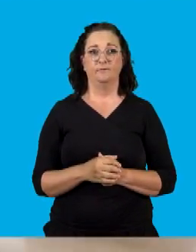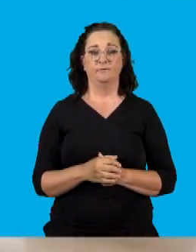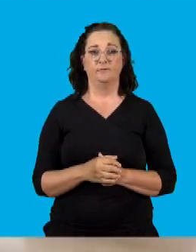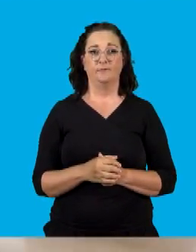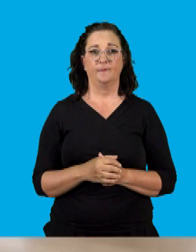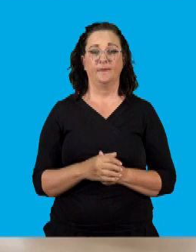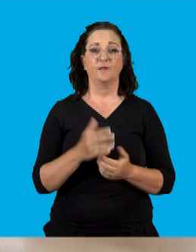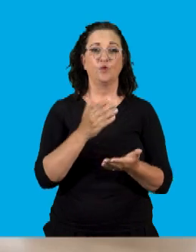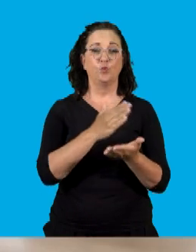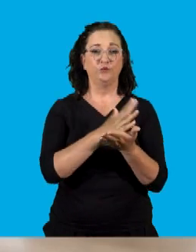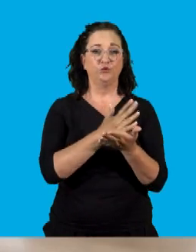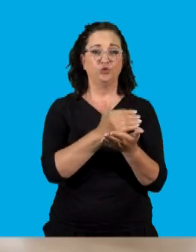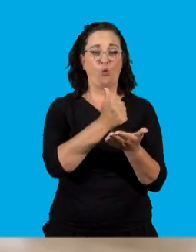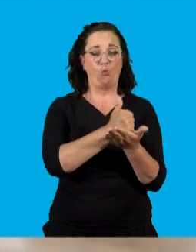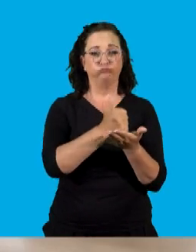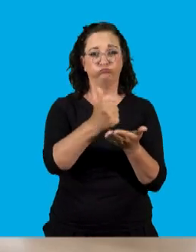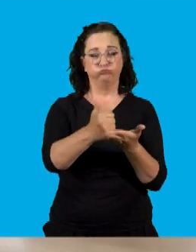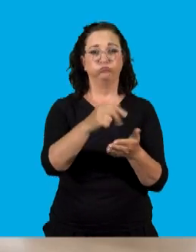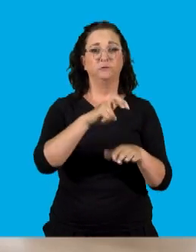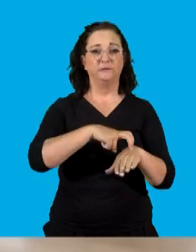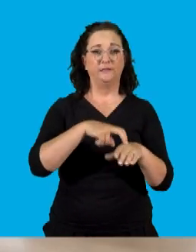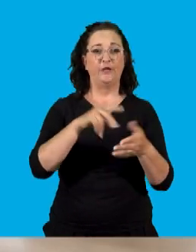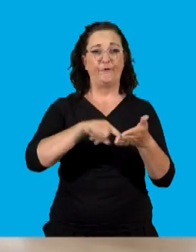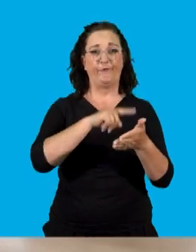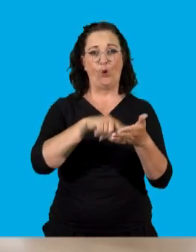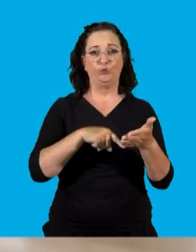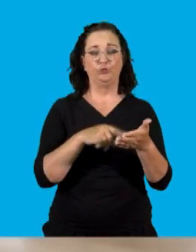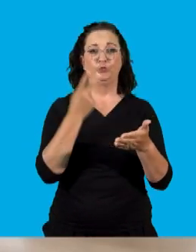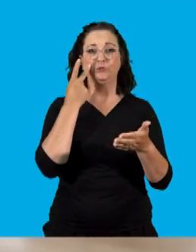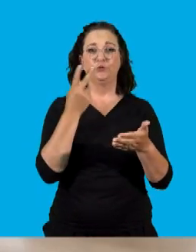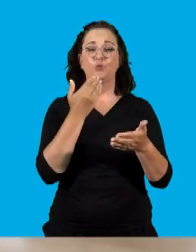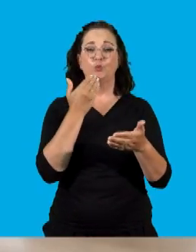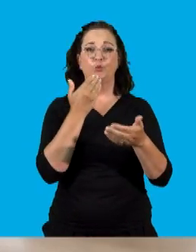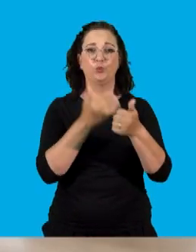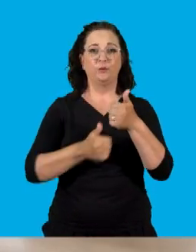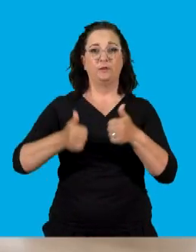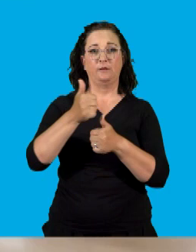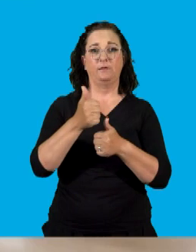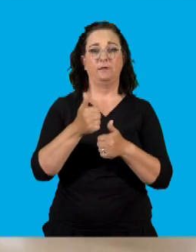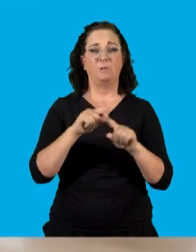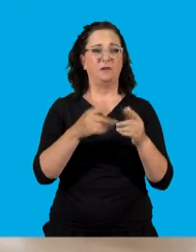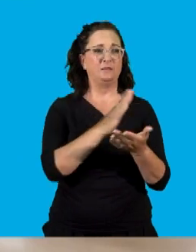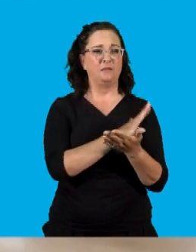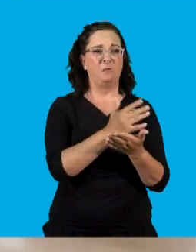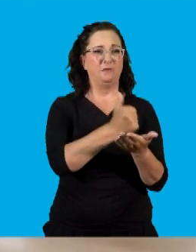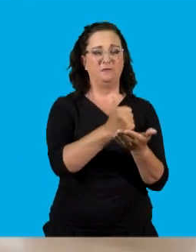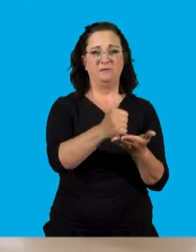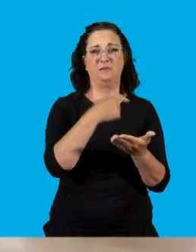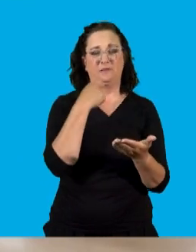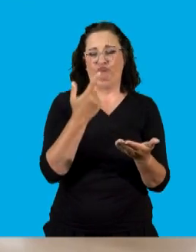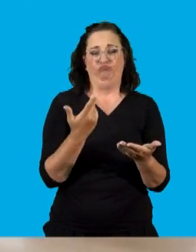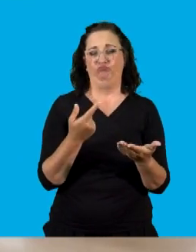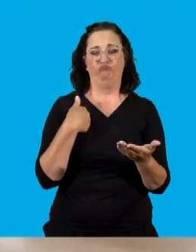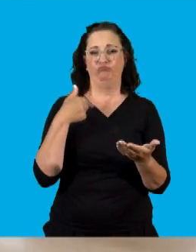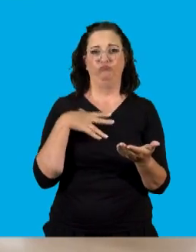a time when shareholders have to vote for the directors, people who are going to manage the company, some shareholders might decide not